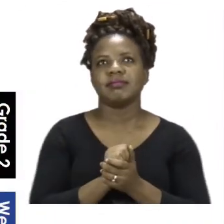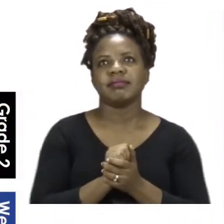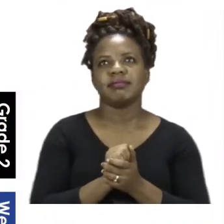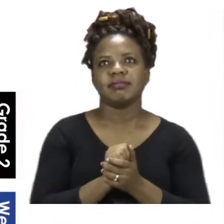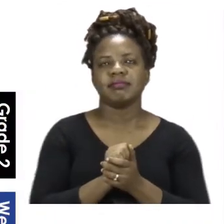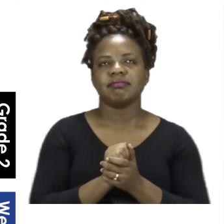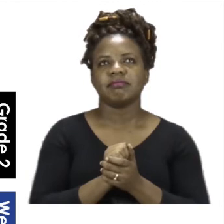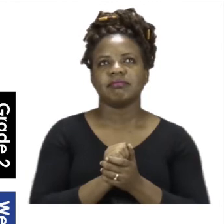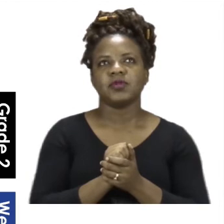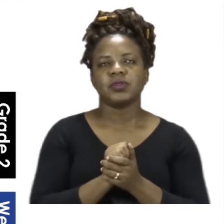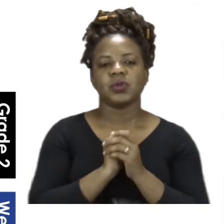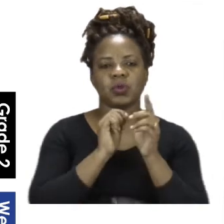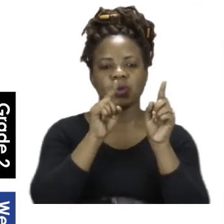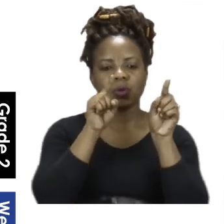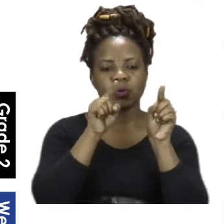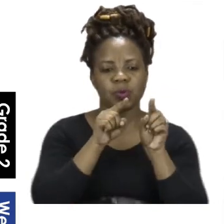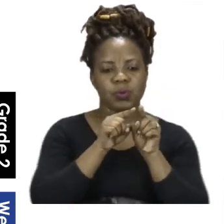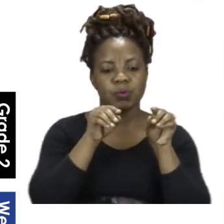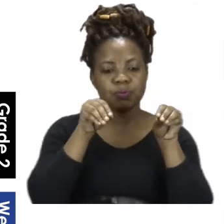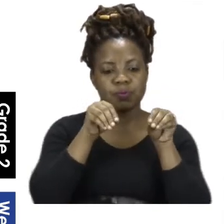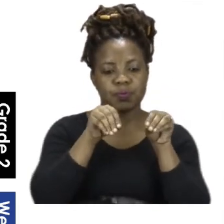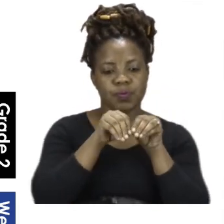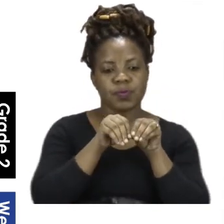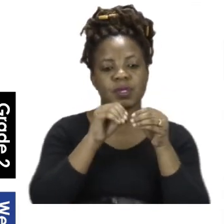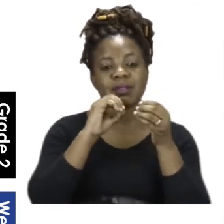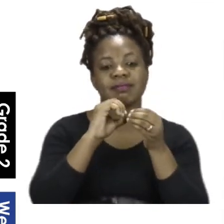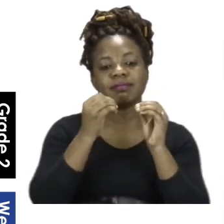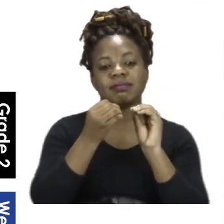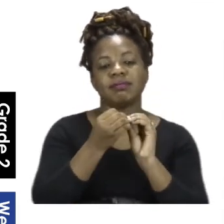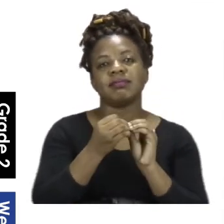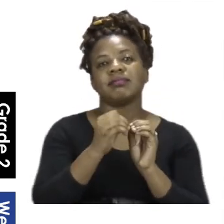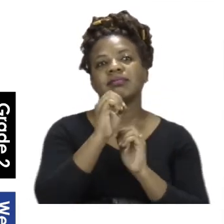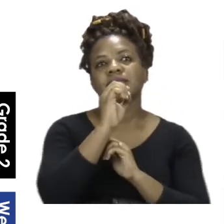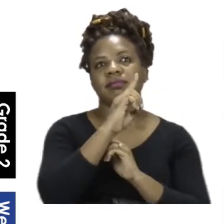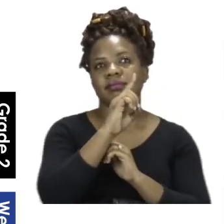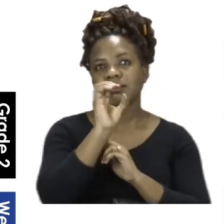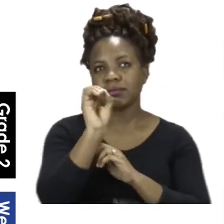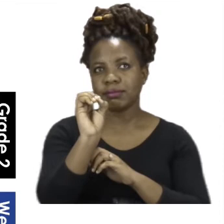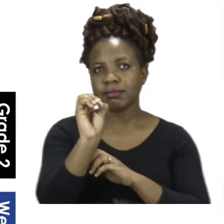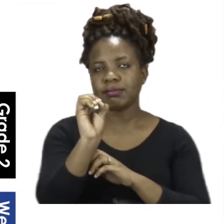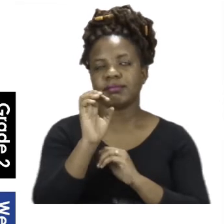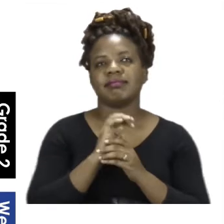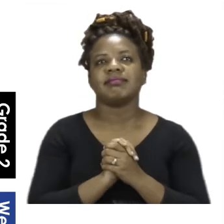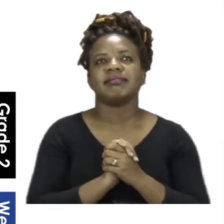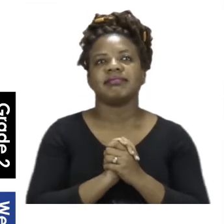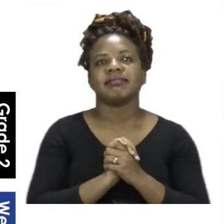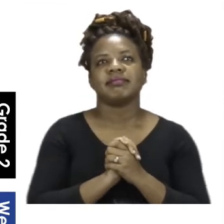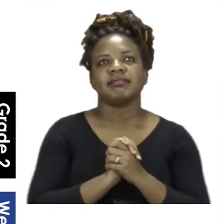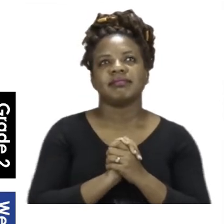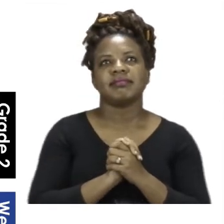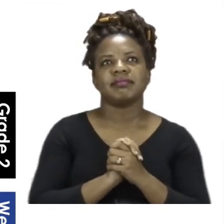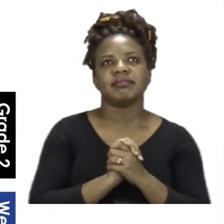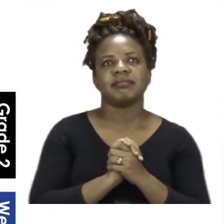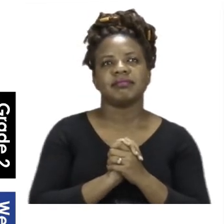doing some bridging. And with the bridging, we are going to be using the number 10 to